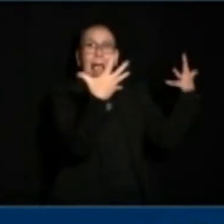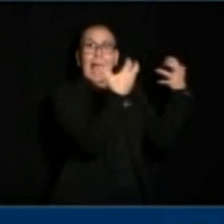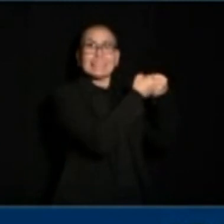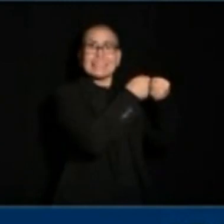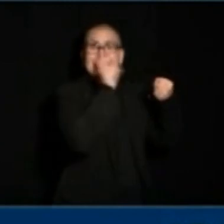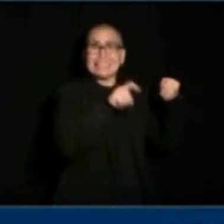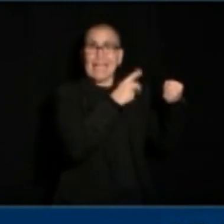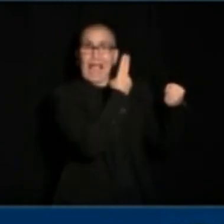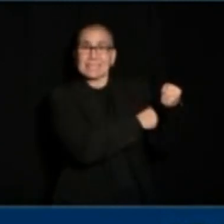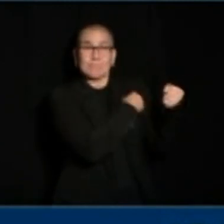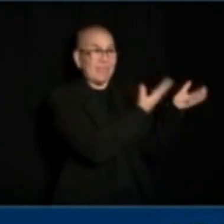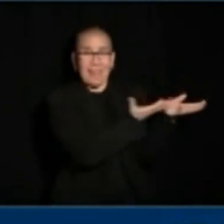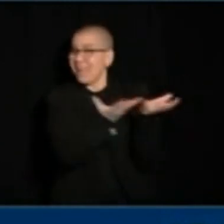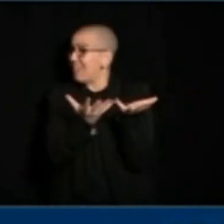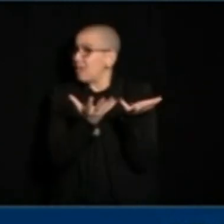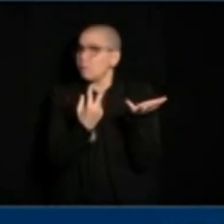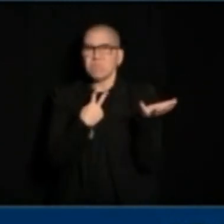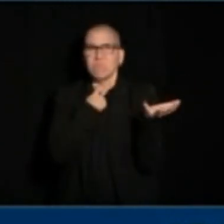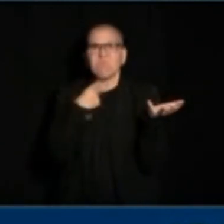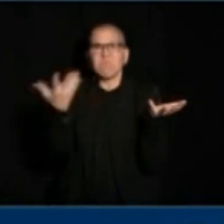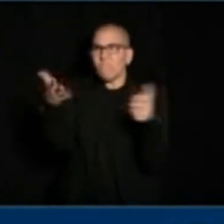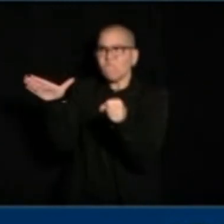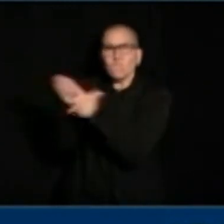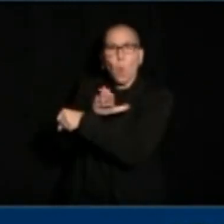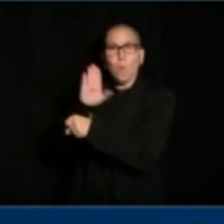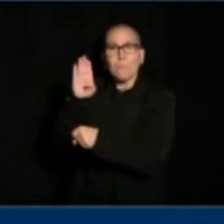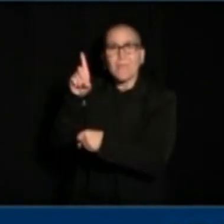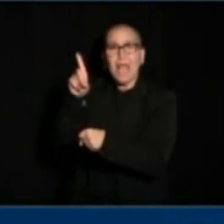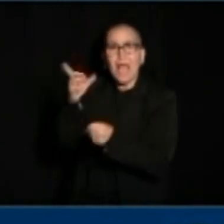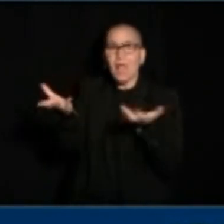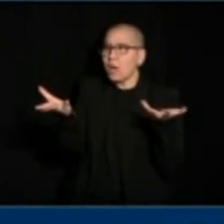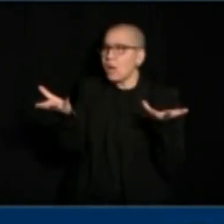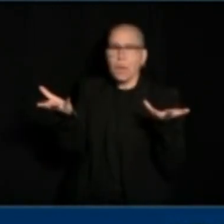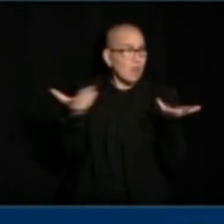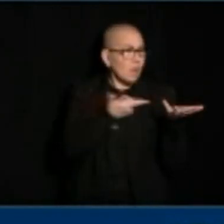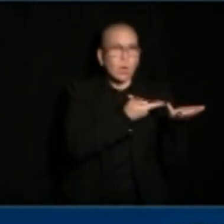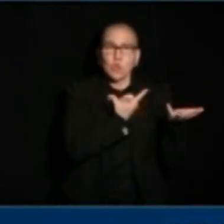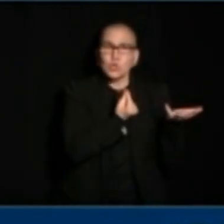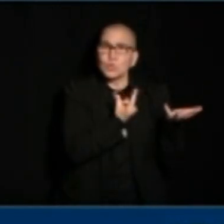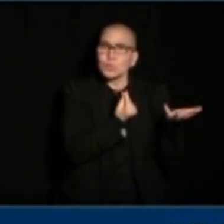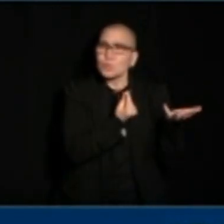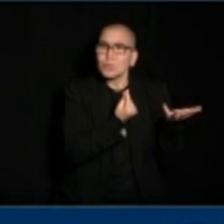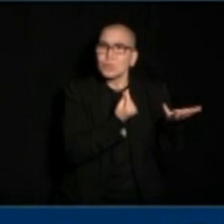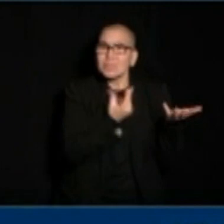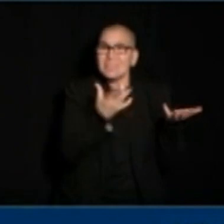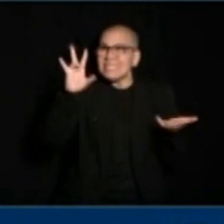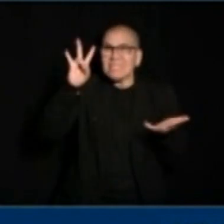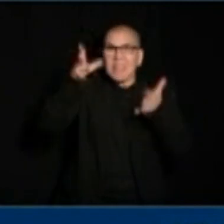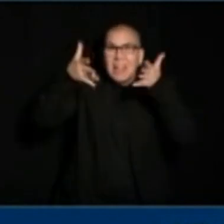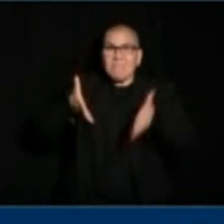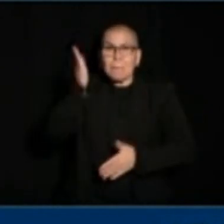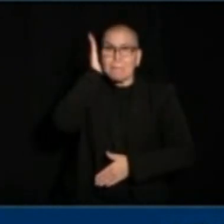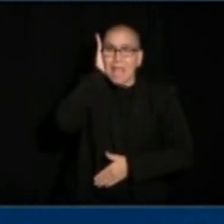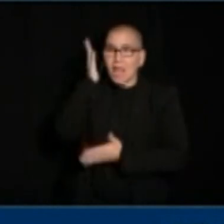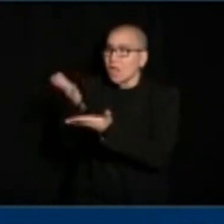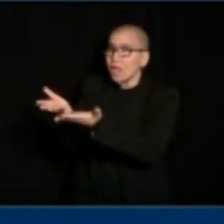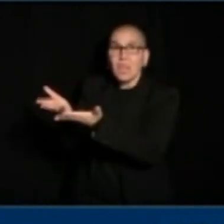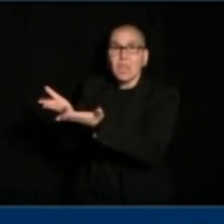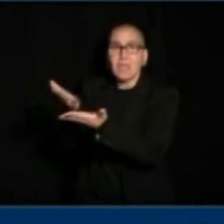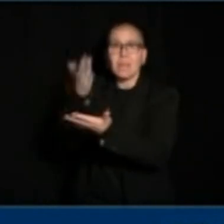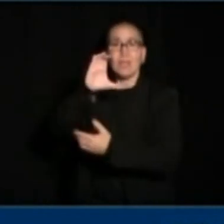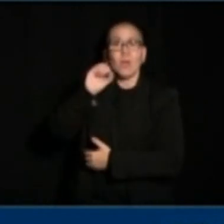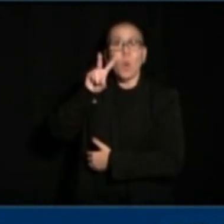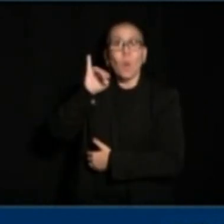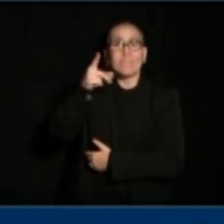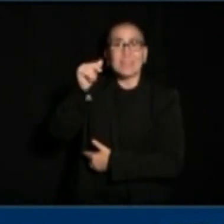the beds that are filled. There's only 7 of those available. COVID-19 is now filling a third of those beds.